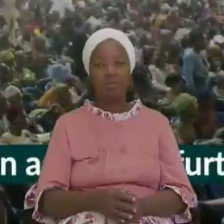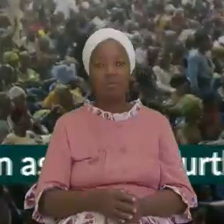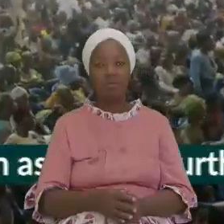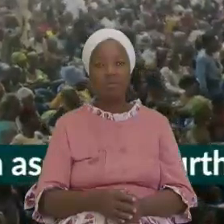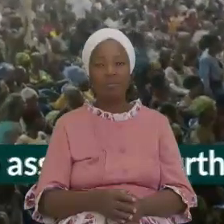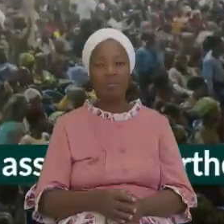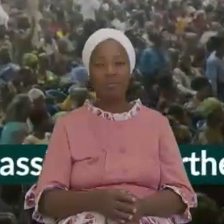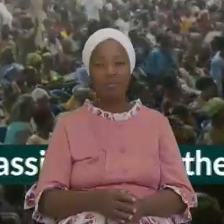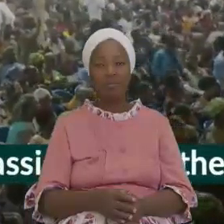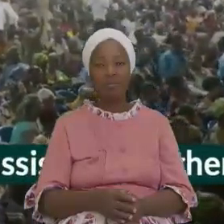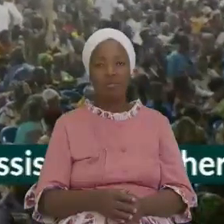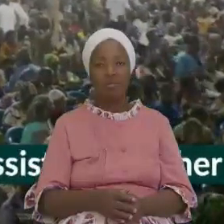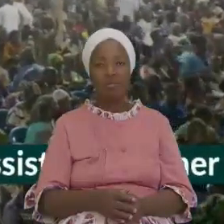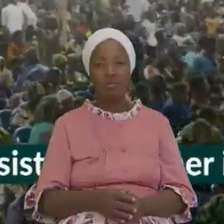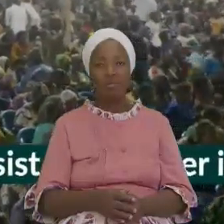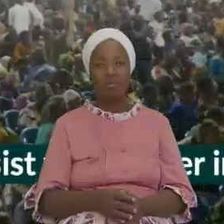finished.